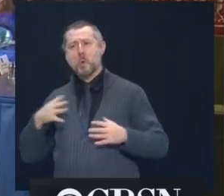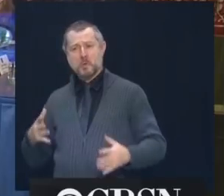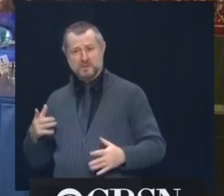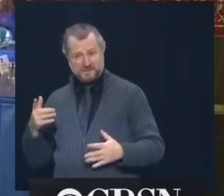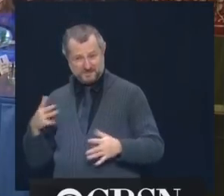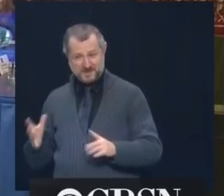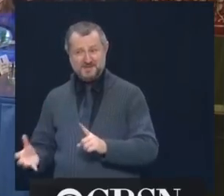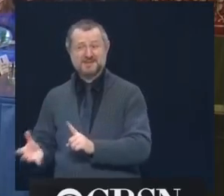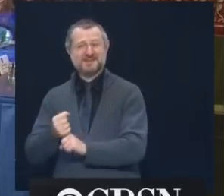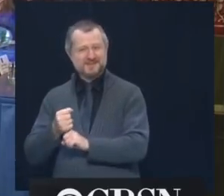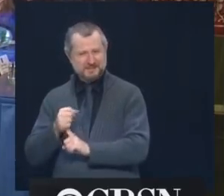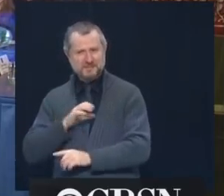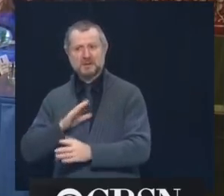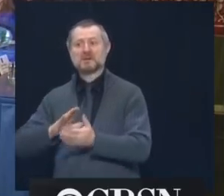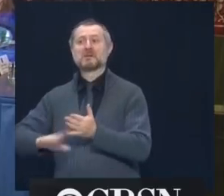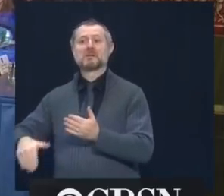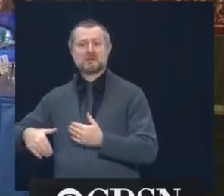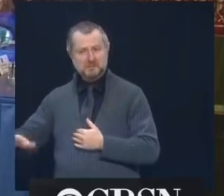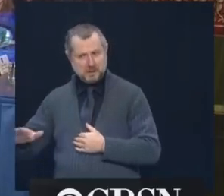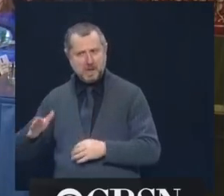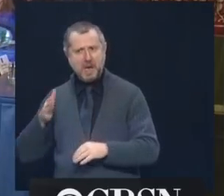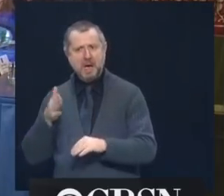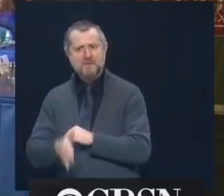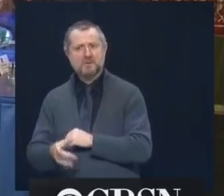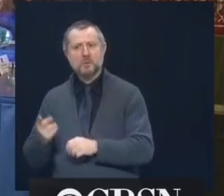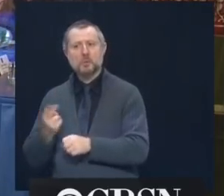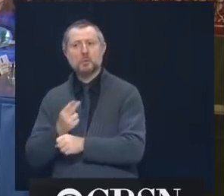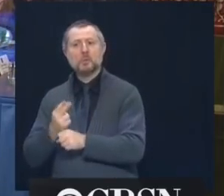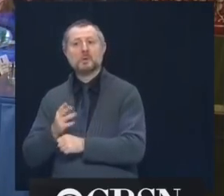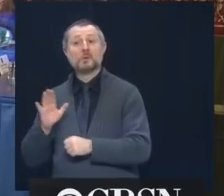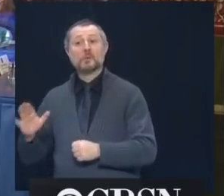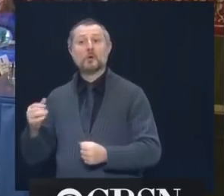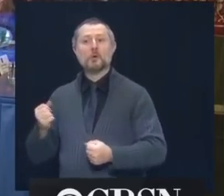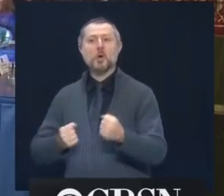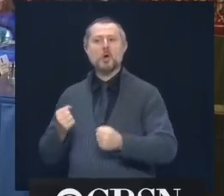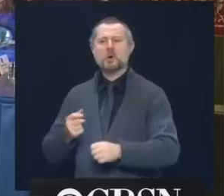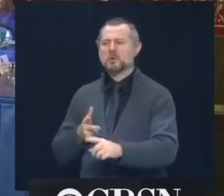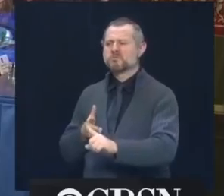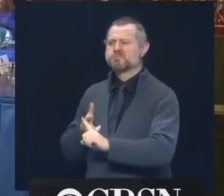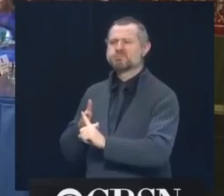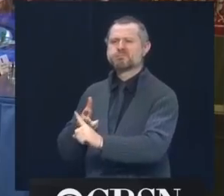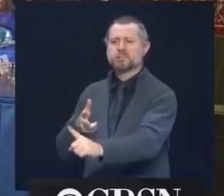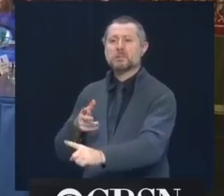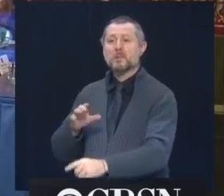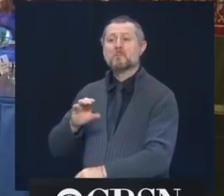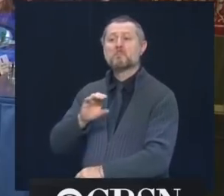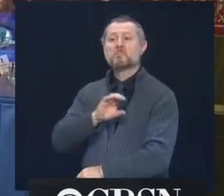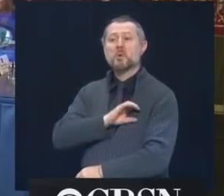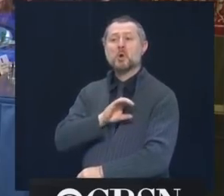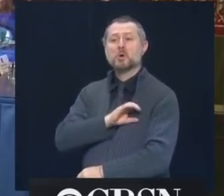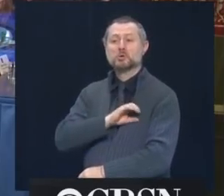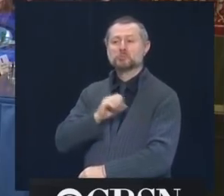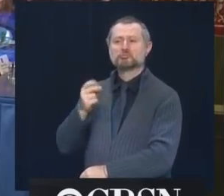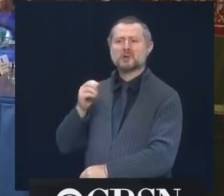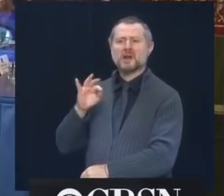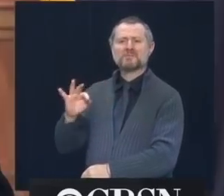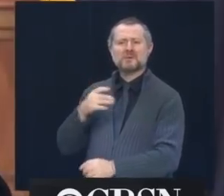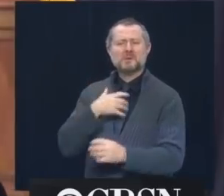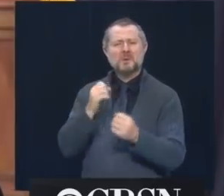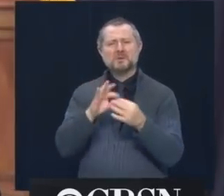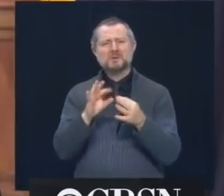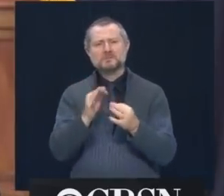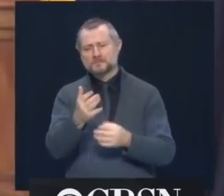recognizance after using his car to attack a sheriff. I wondered if you could comment on that as well. Yeah. Let's